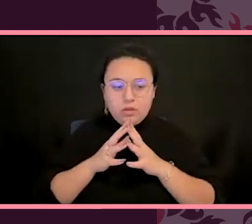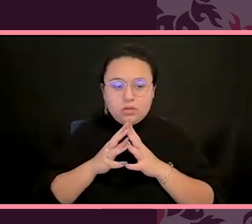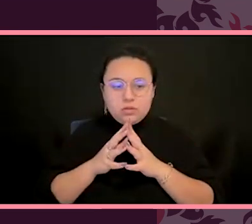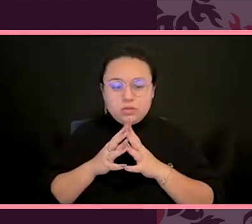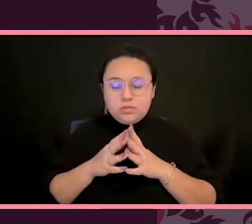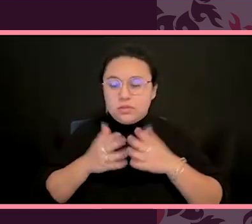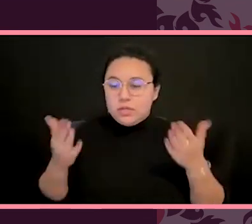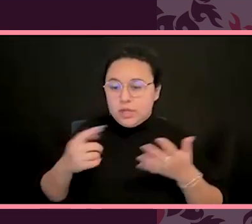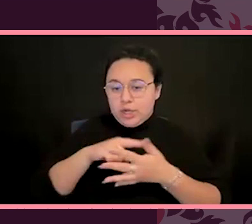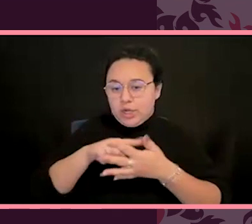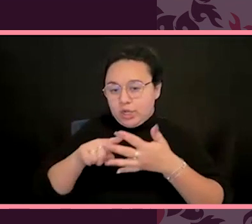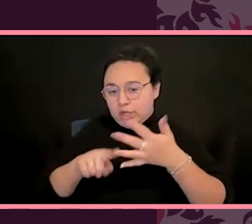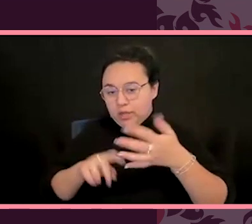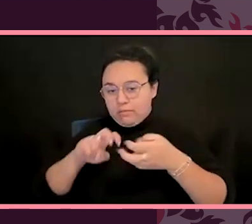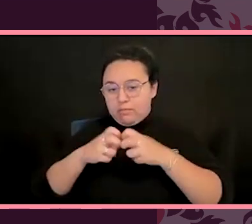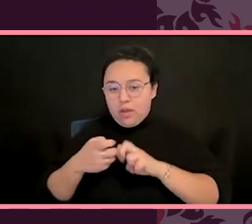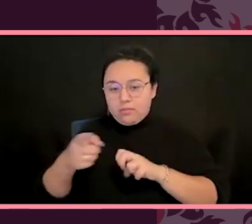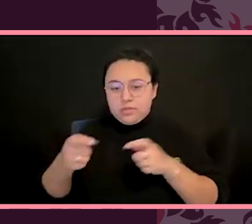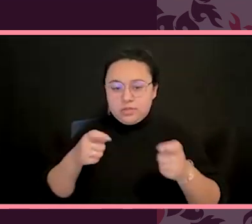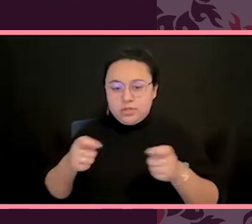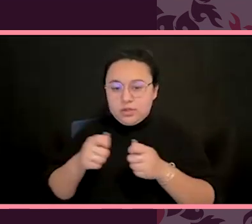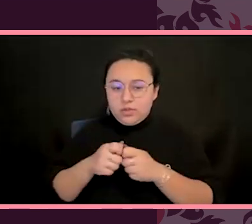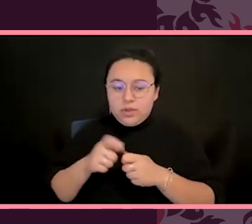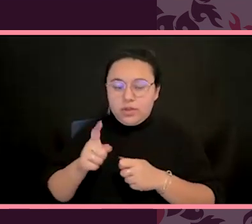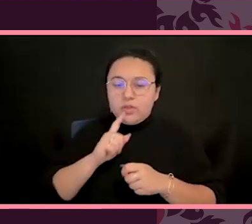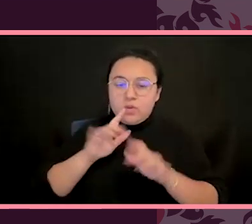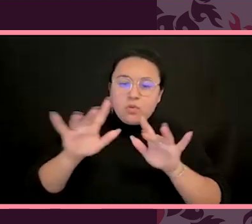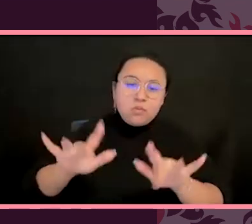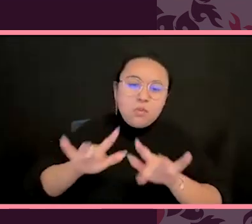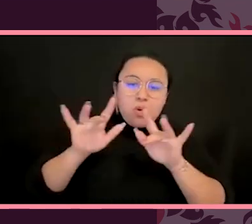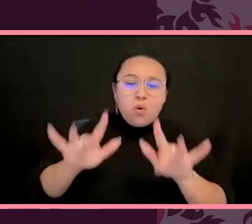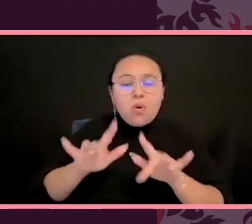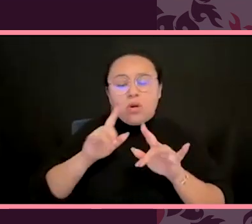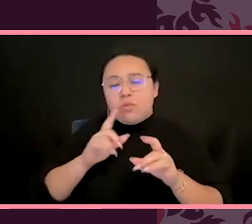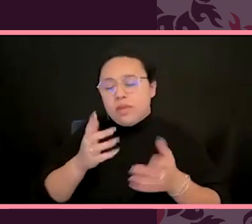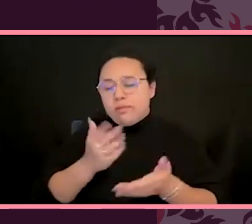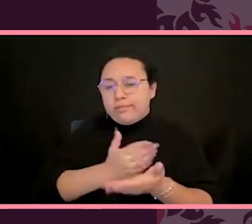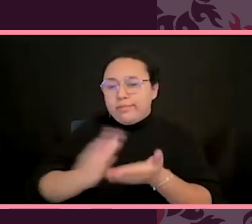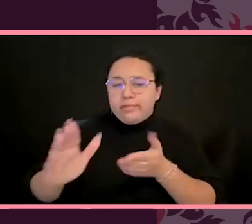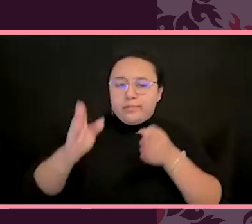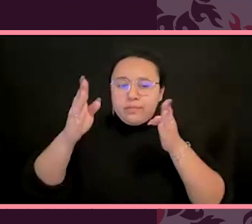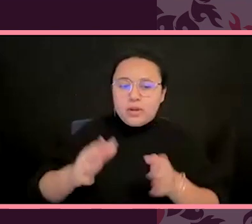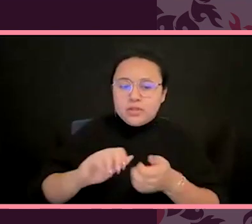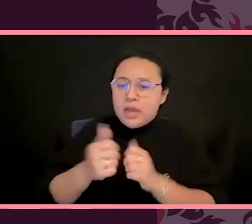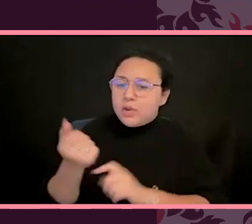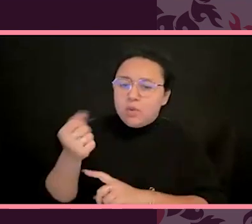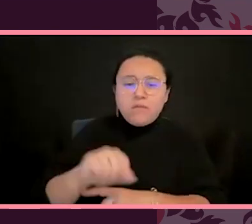here are the problems that you're dealing with, you poor bereft individual, and how are you overcoming